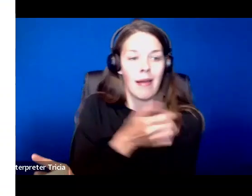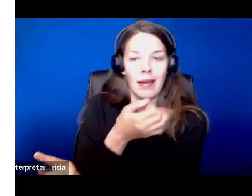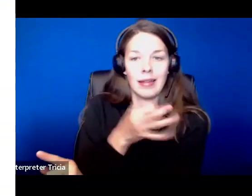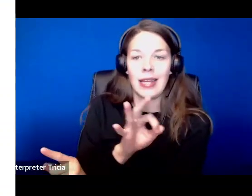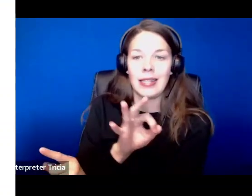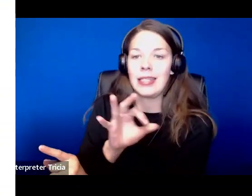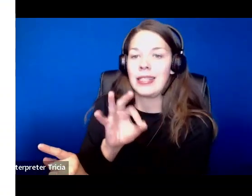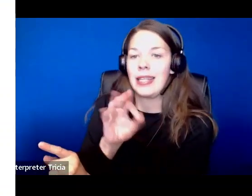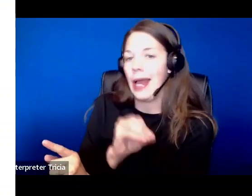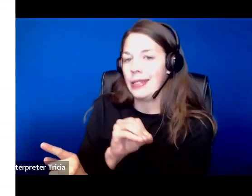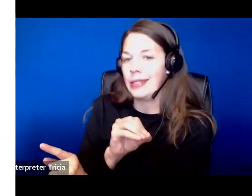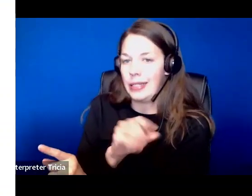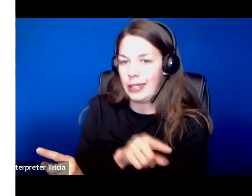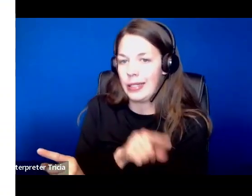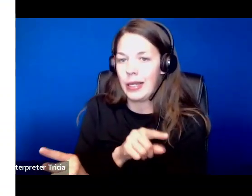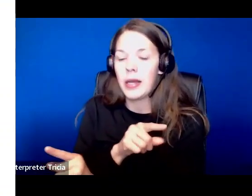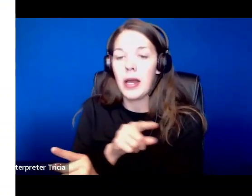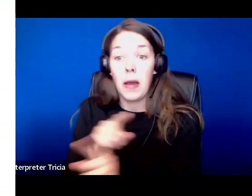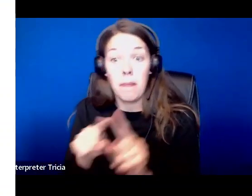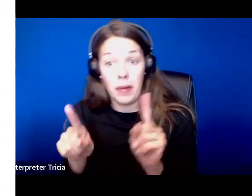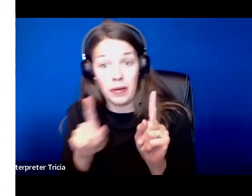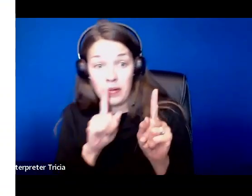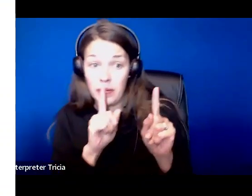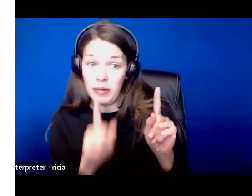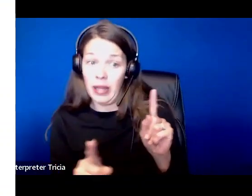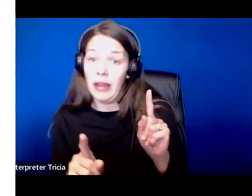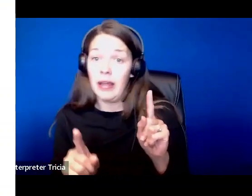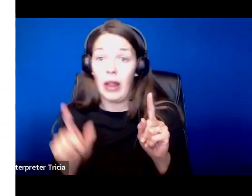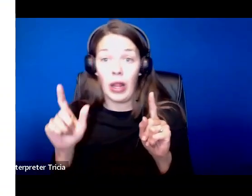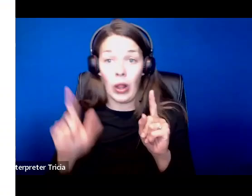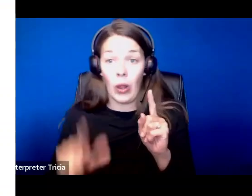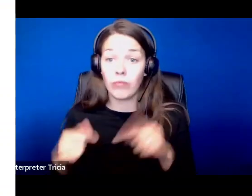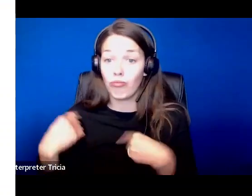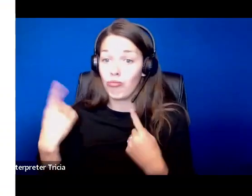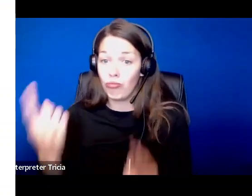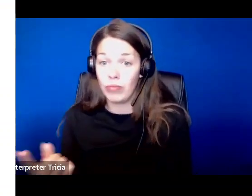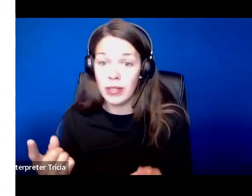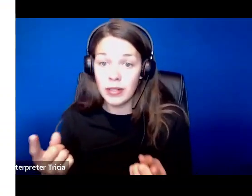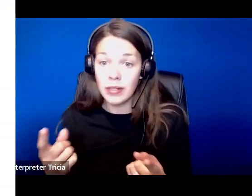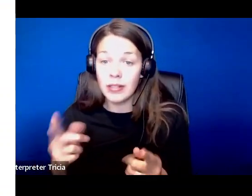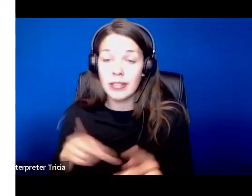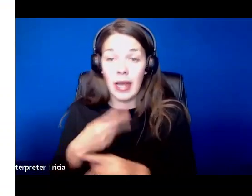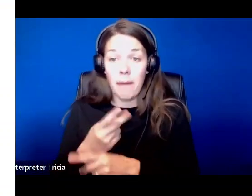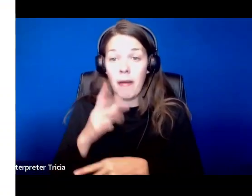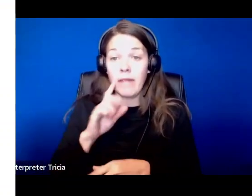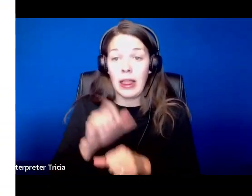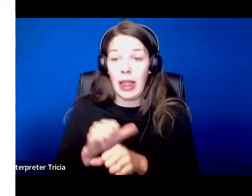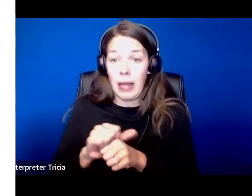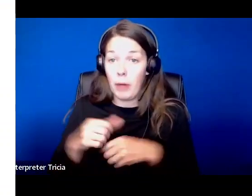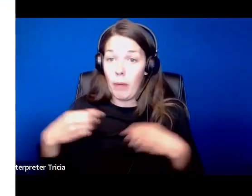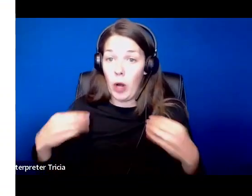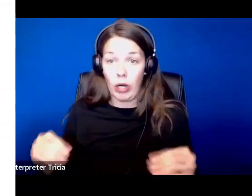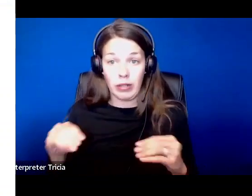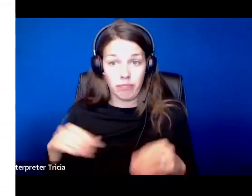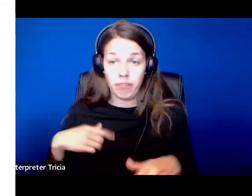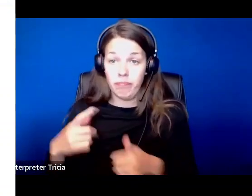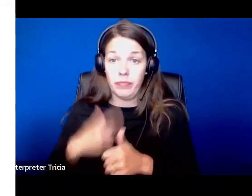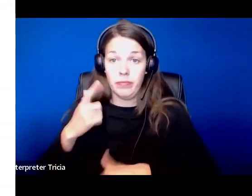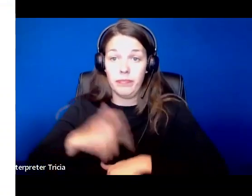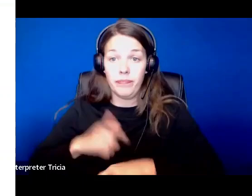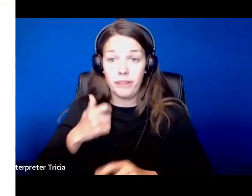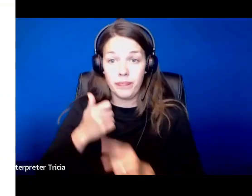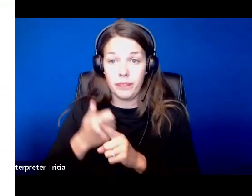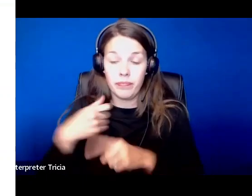sub-state level, but this is unprecedented. It's representing an unprecedented tight labor market. So for those of us